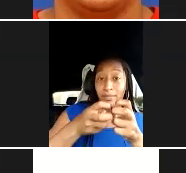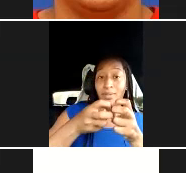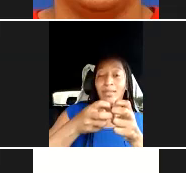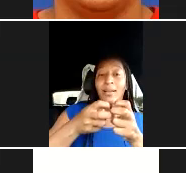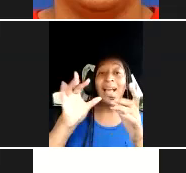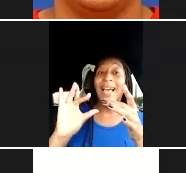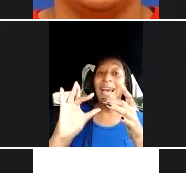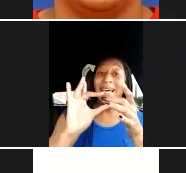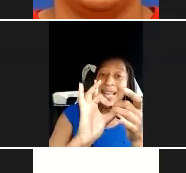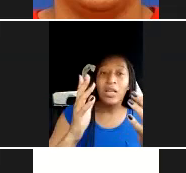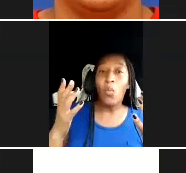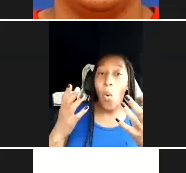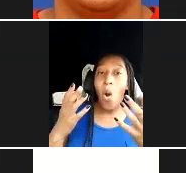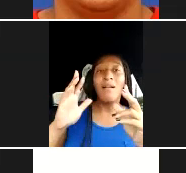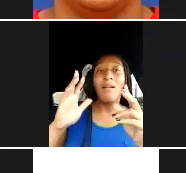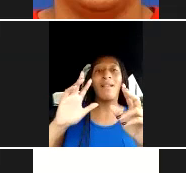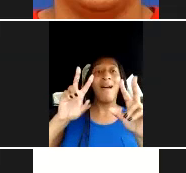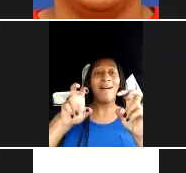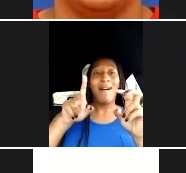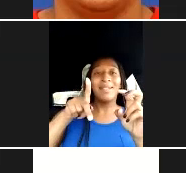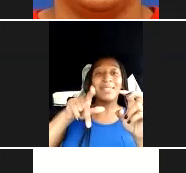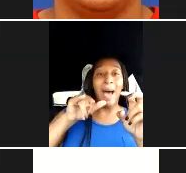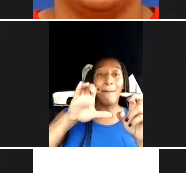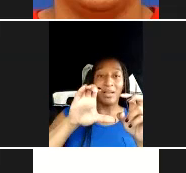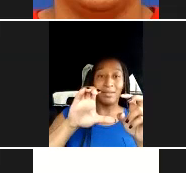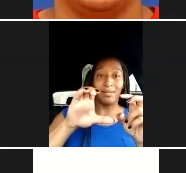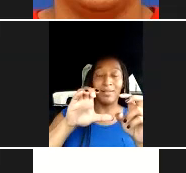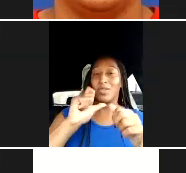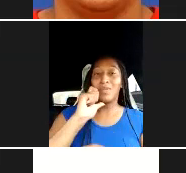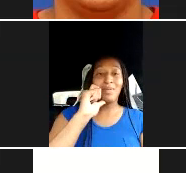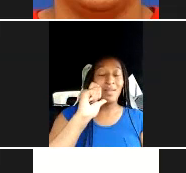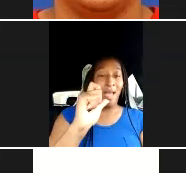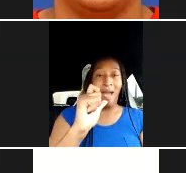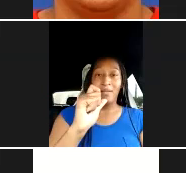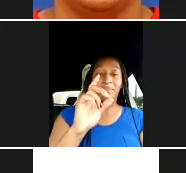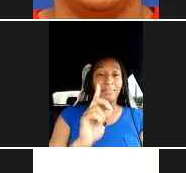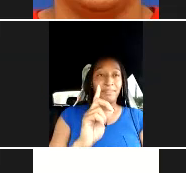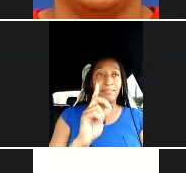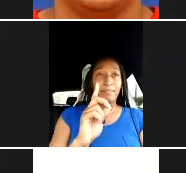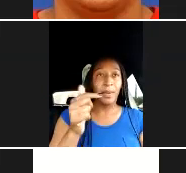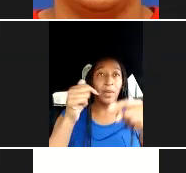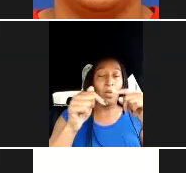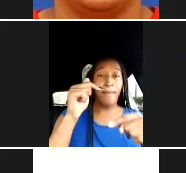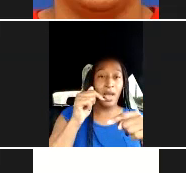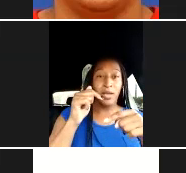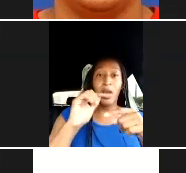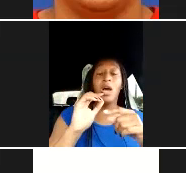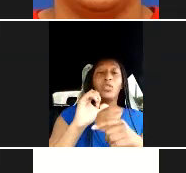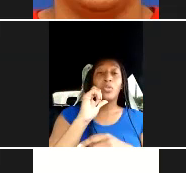don't make all 10 of your items, all 20 of your items on the same